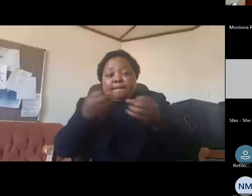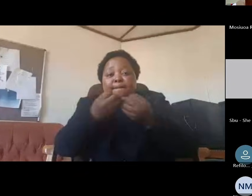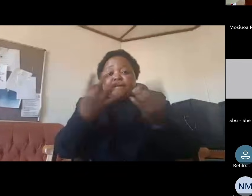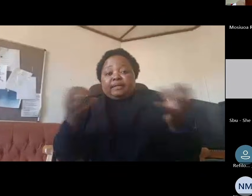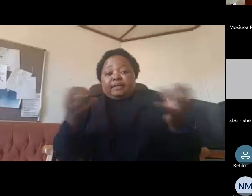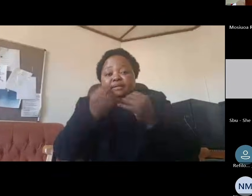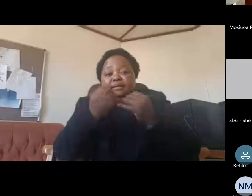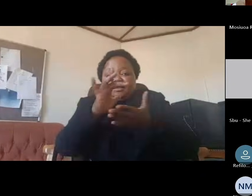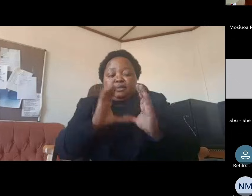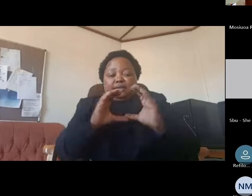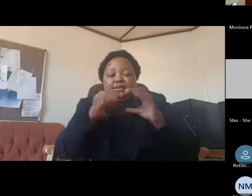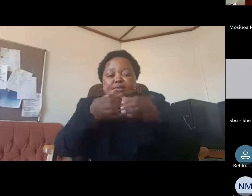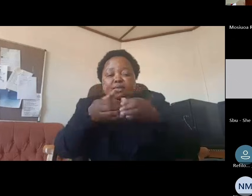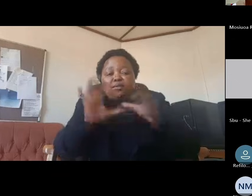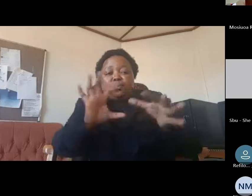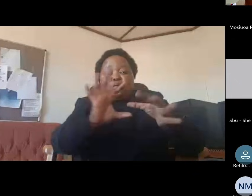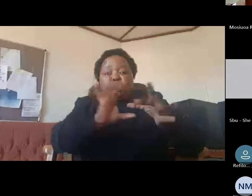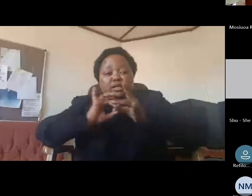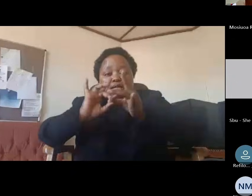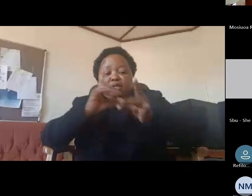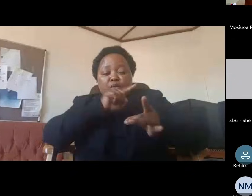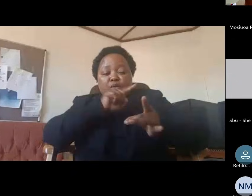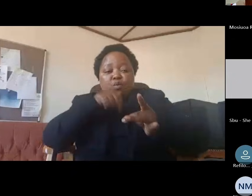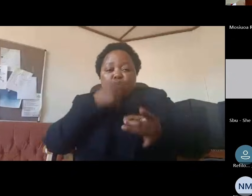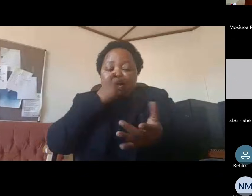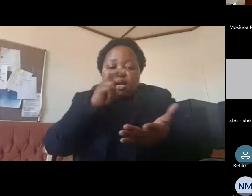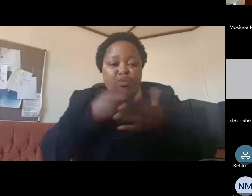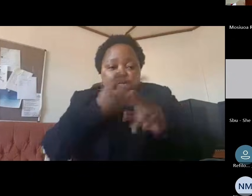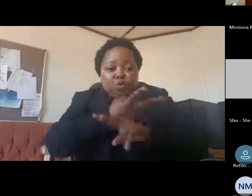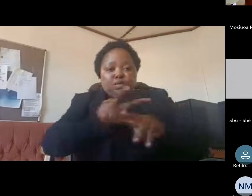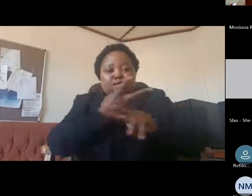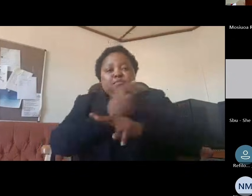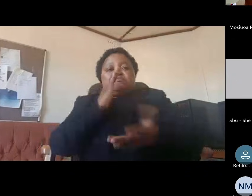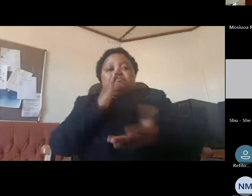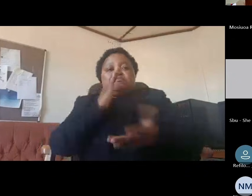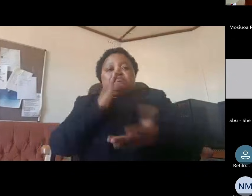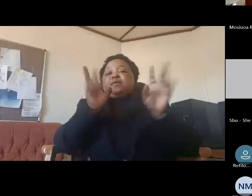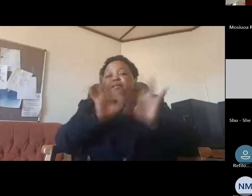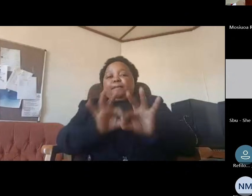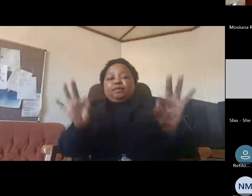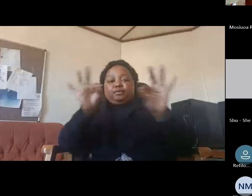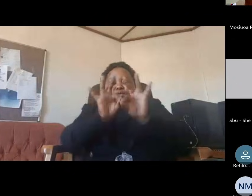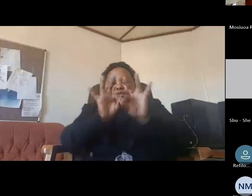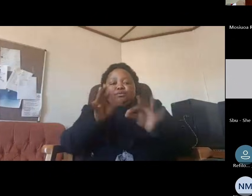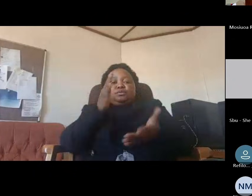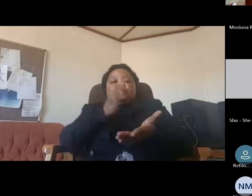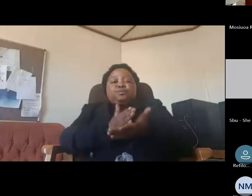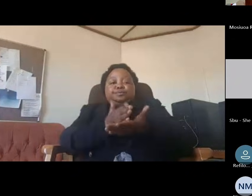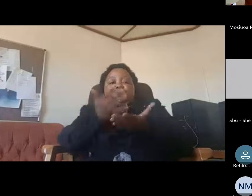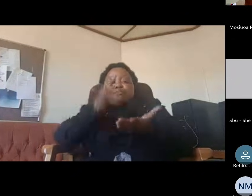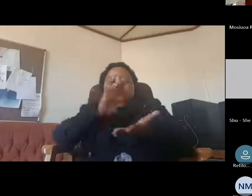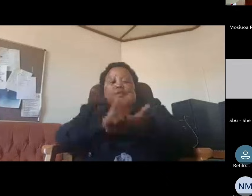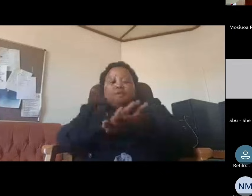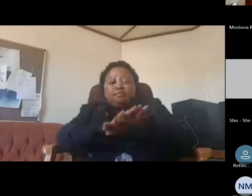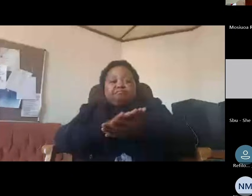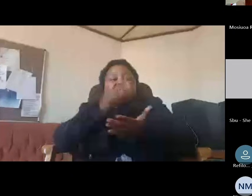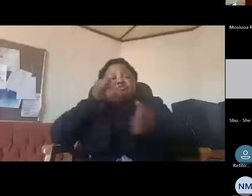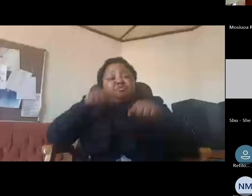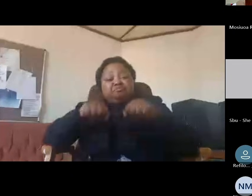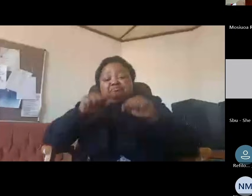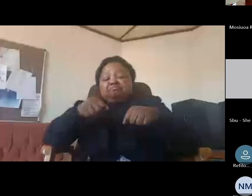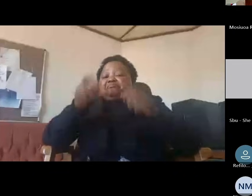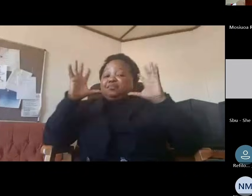really need to consider. And I think it was really important. And I congratulate you all